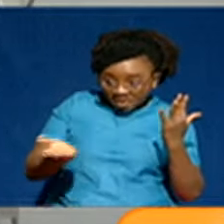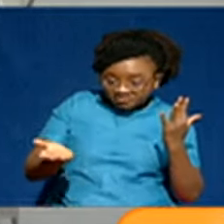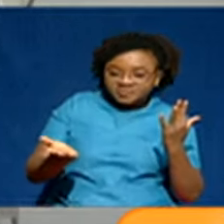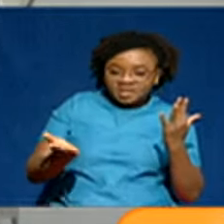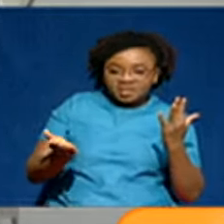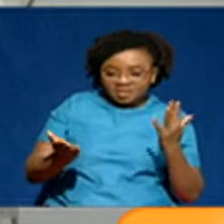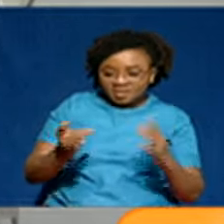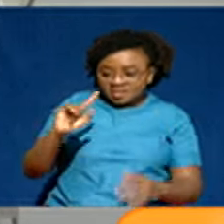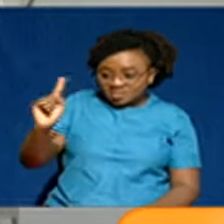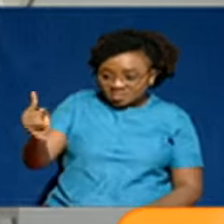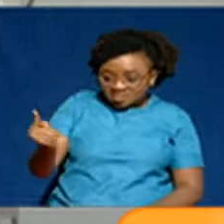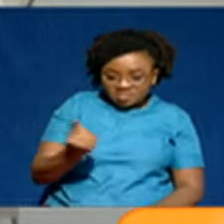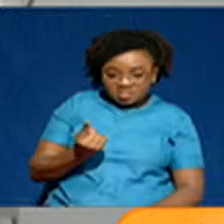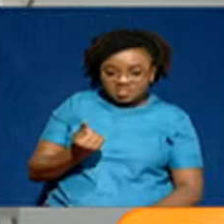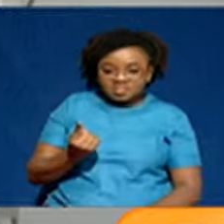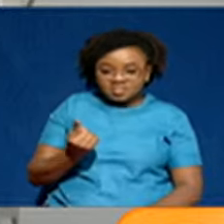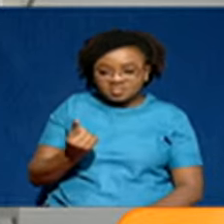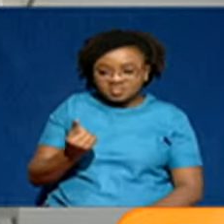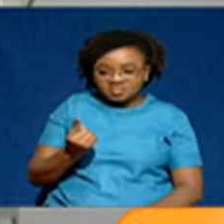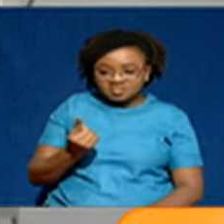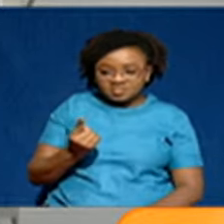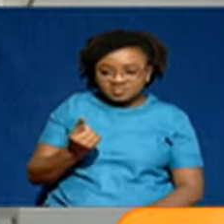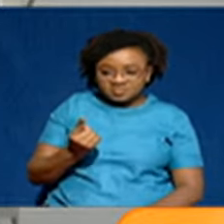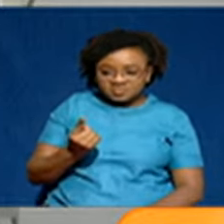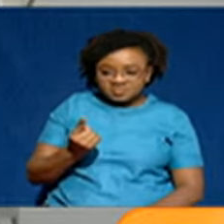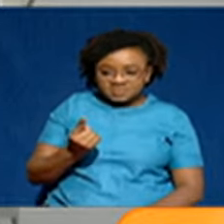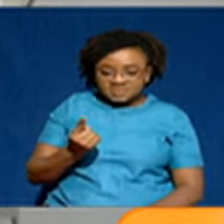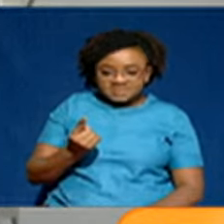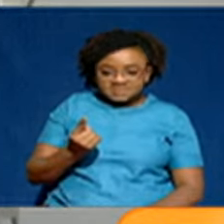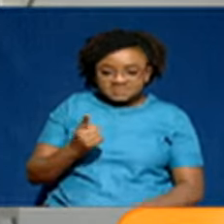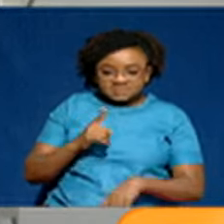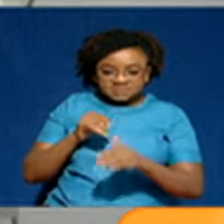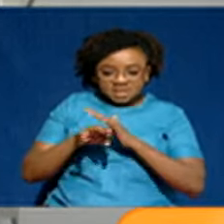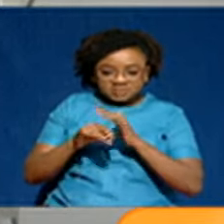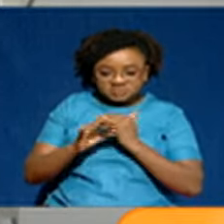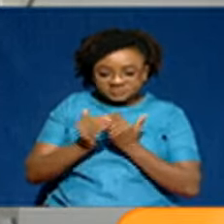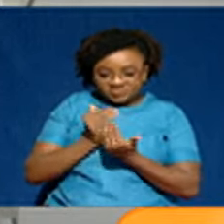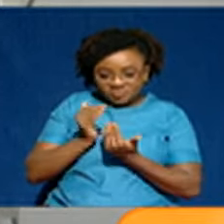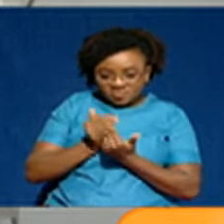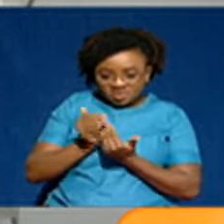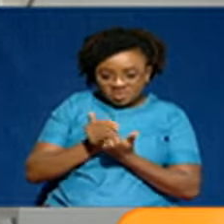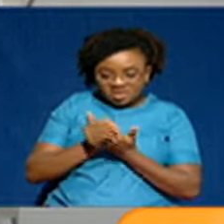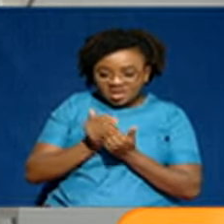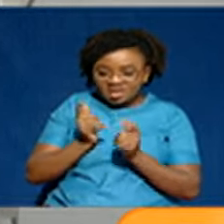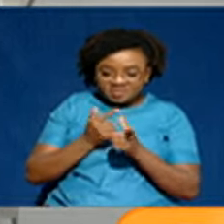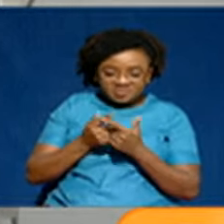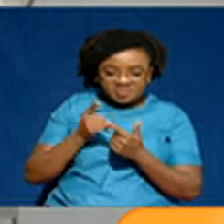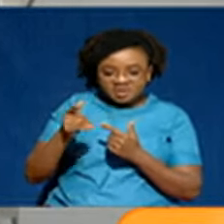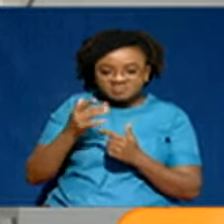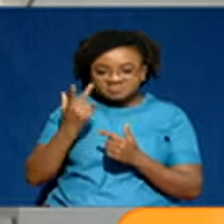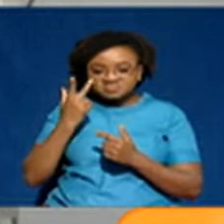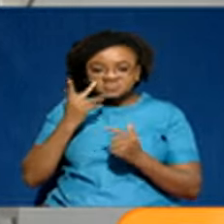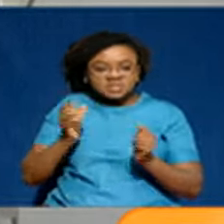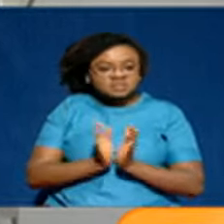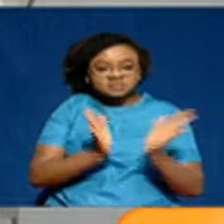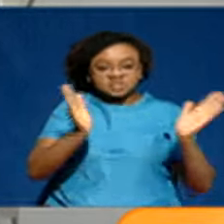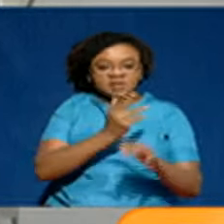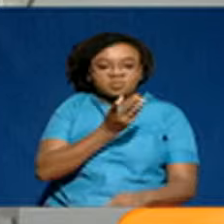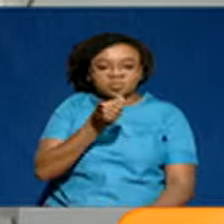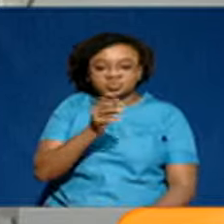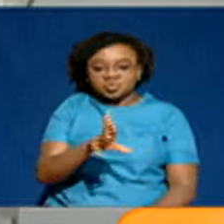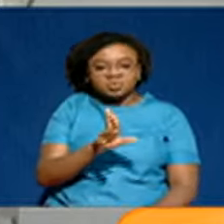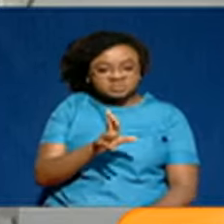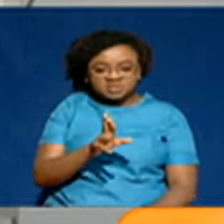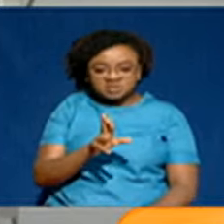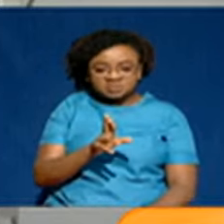it's going to be likely that when they are seeking for care, they will see general practitioners. By this, I